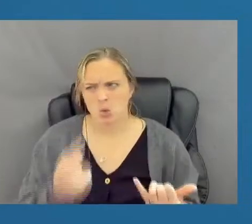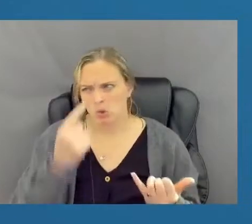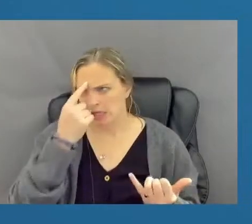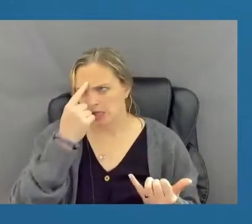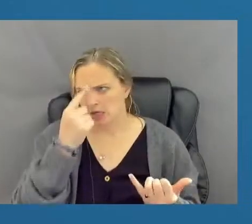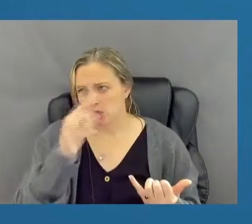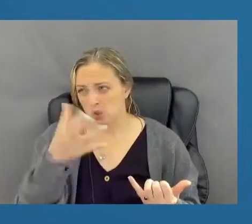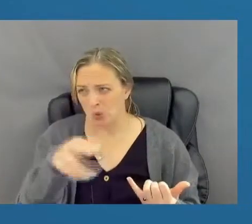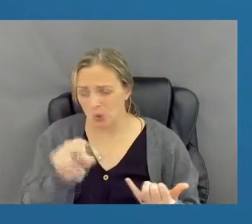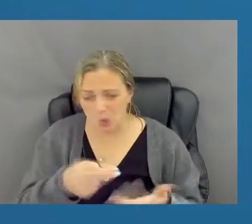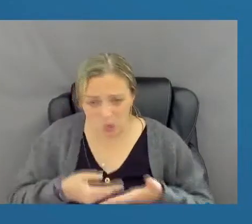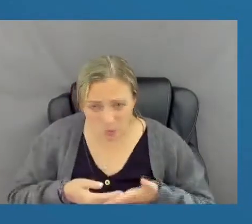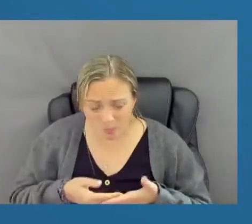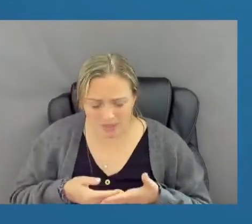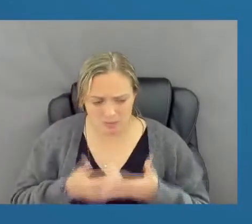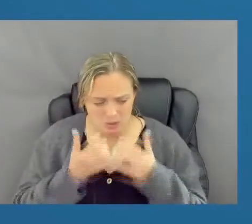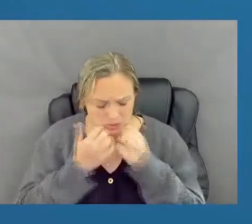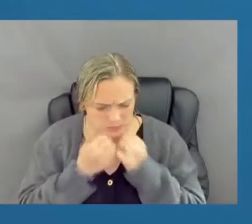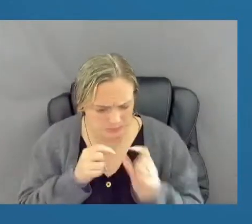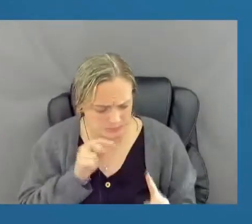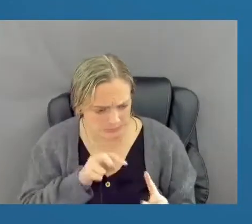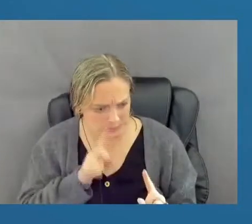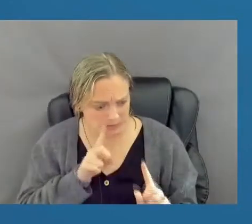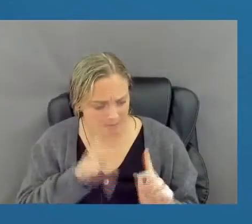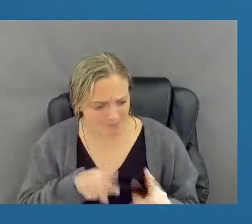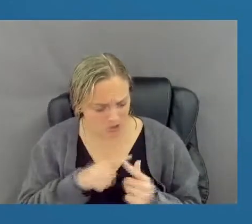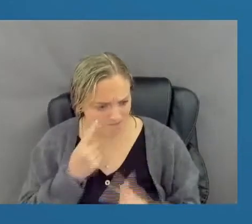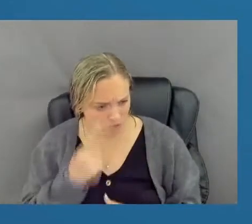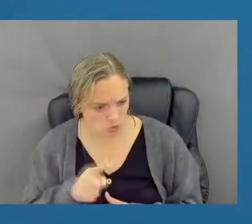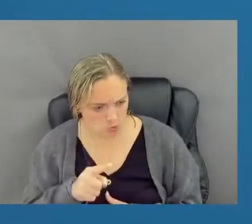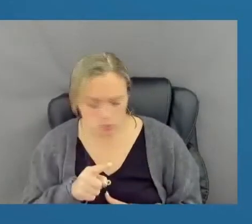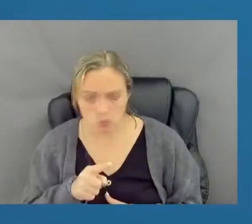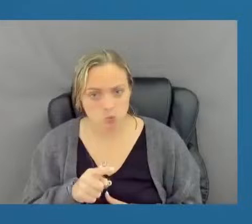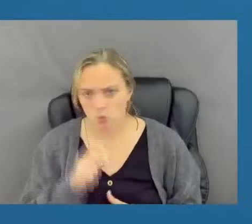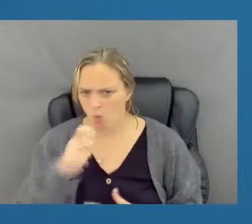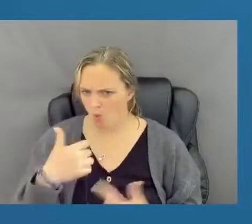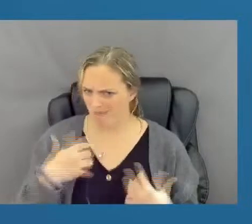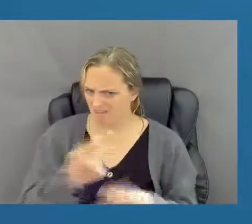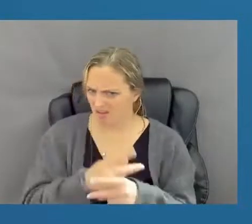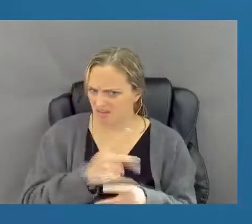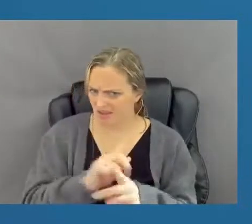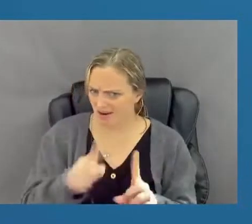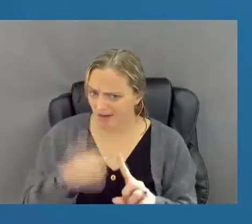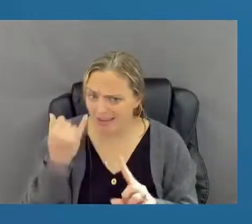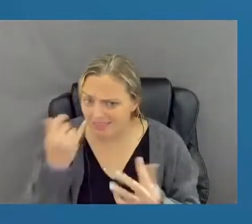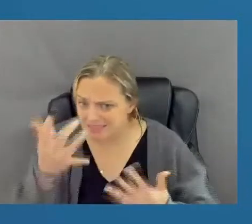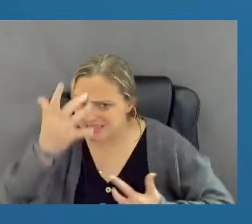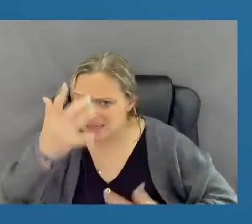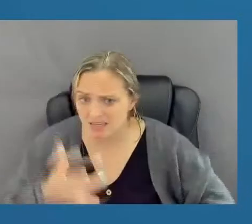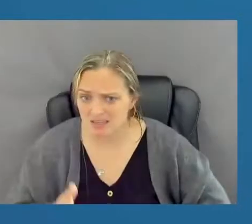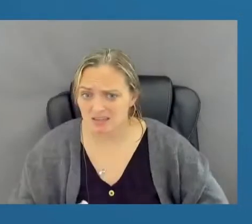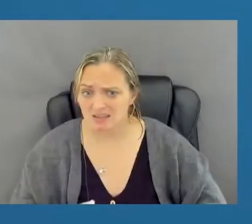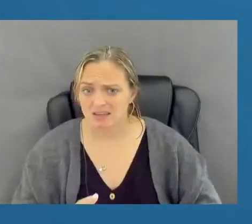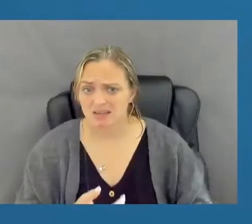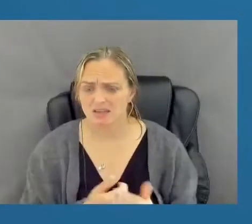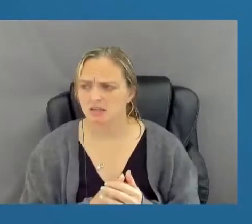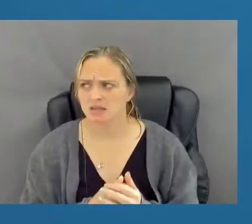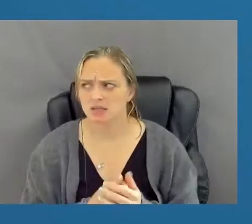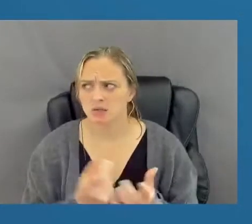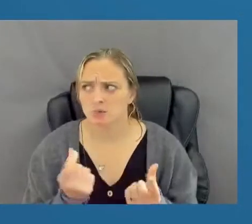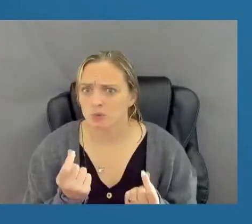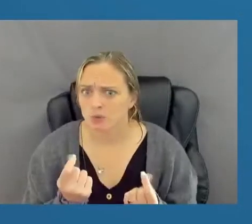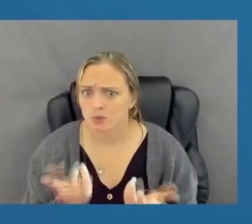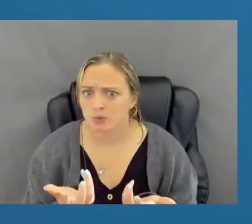baby, your most precious person in the whole world for you, won't have the health care when they get sick? What are you supposed to